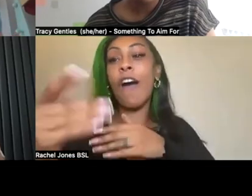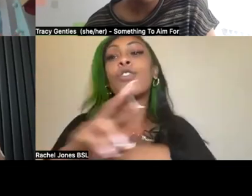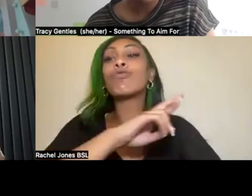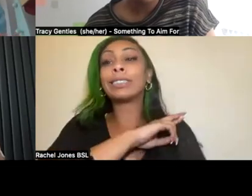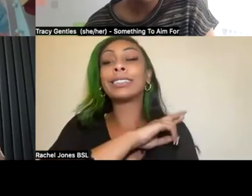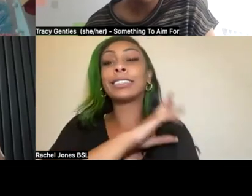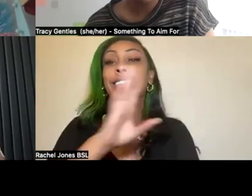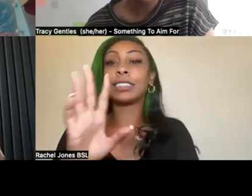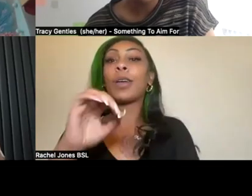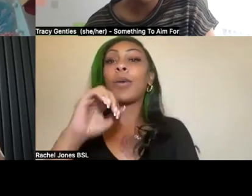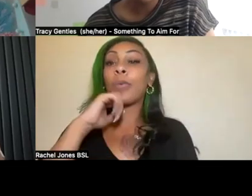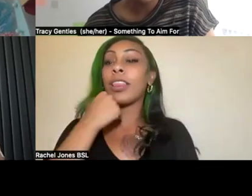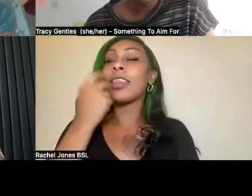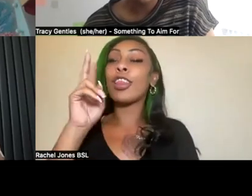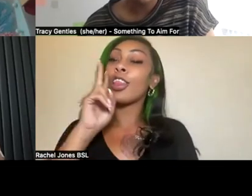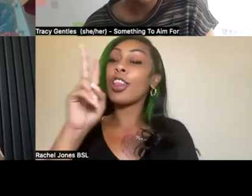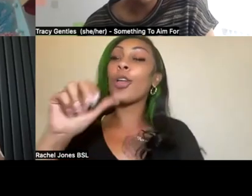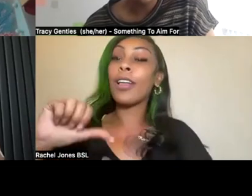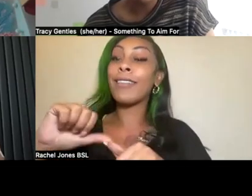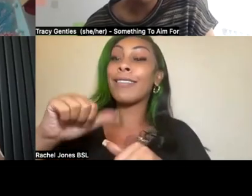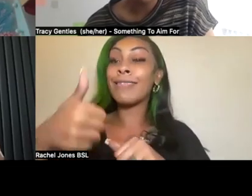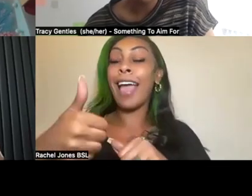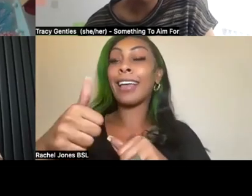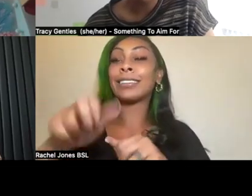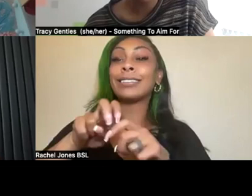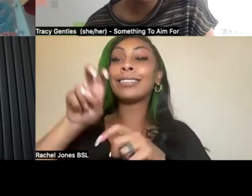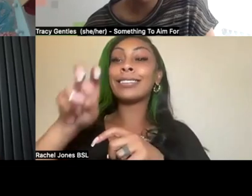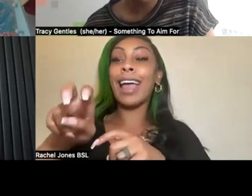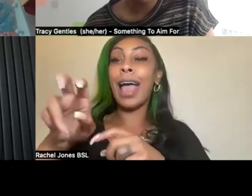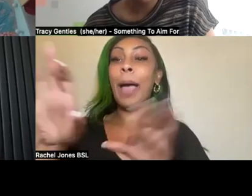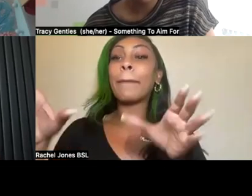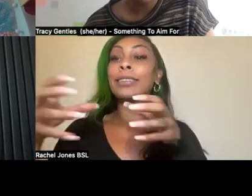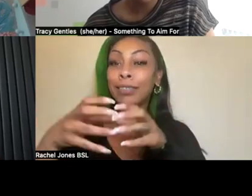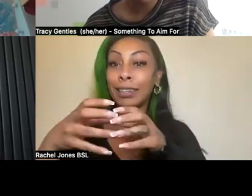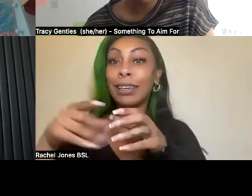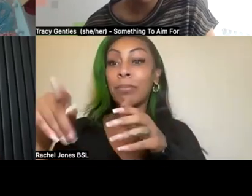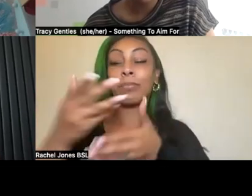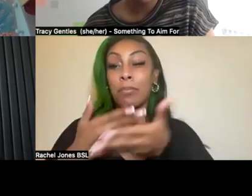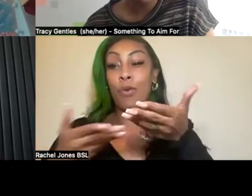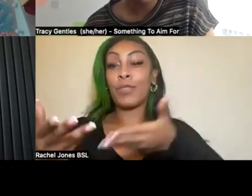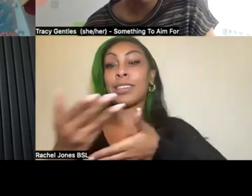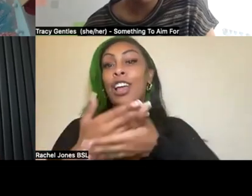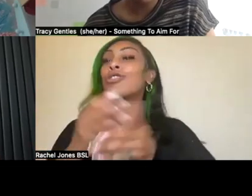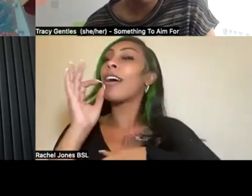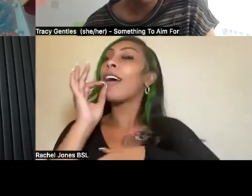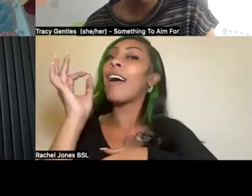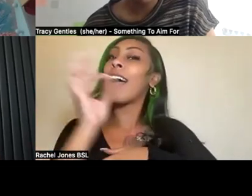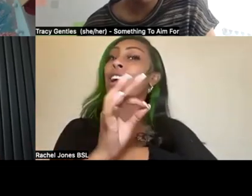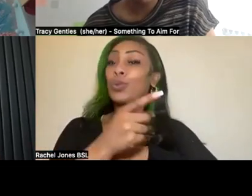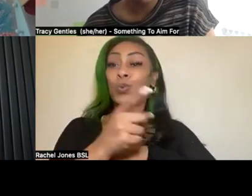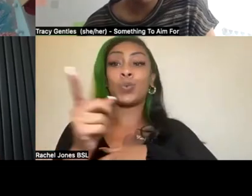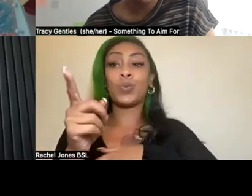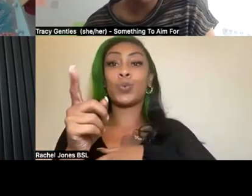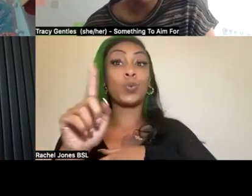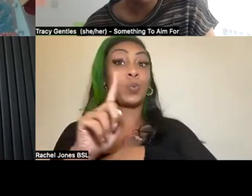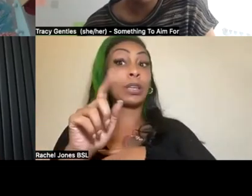we'll also be looking at next steps too in this conversation and asking you about next steps